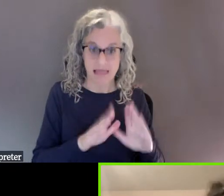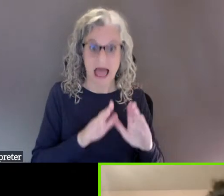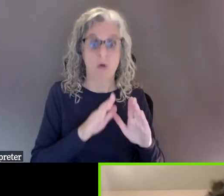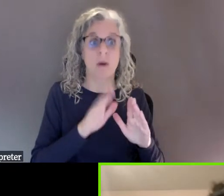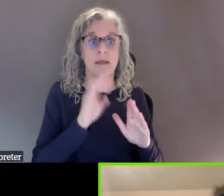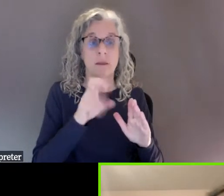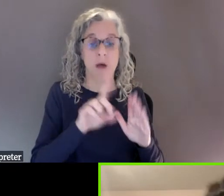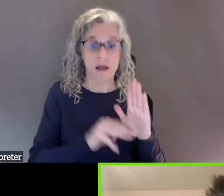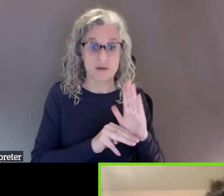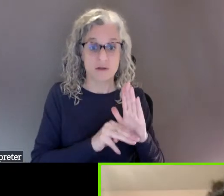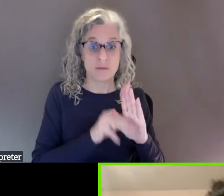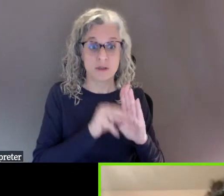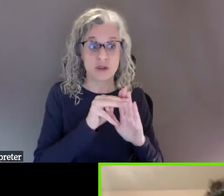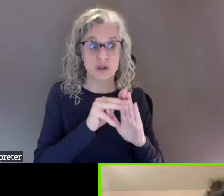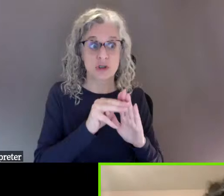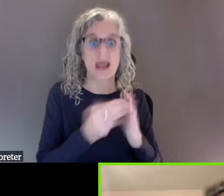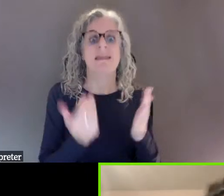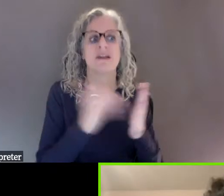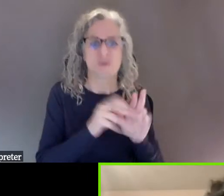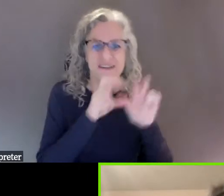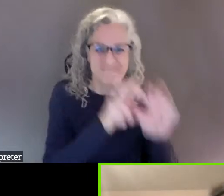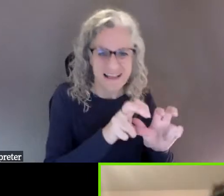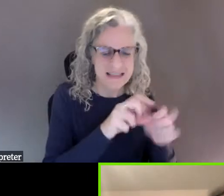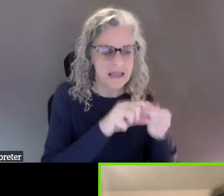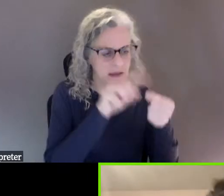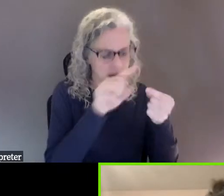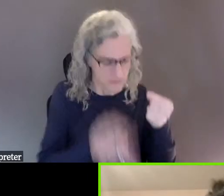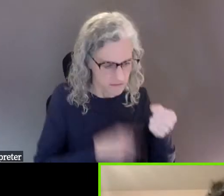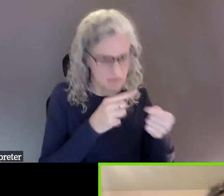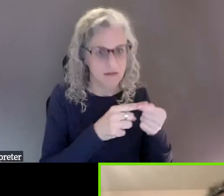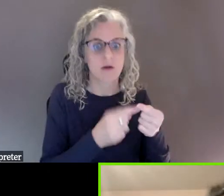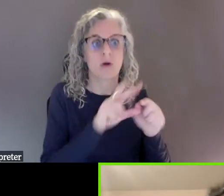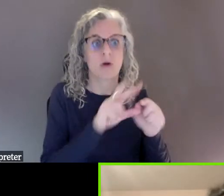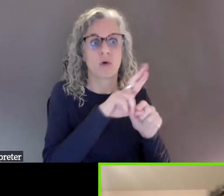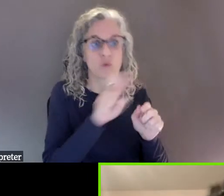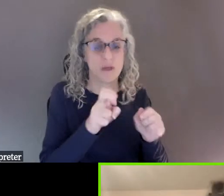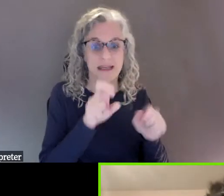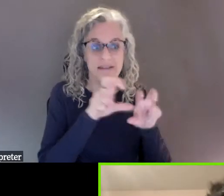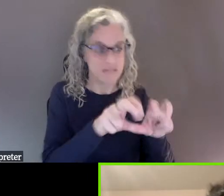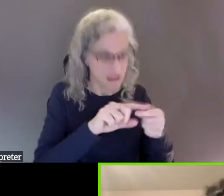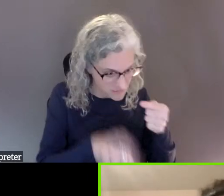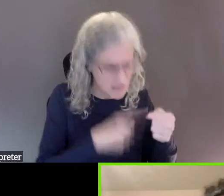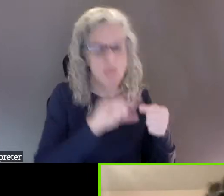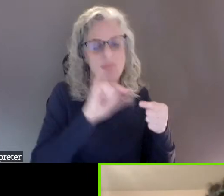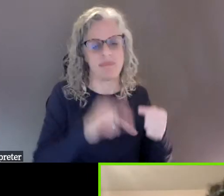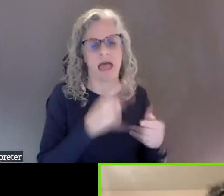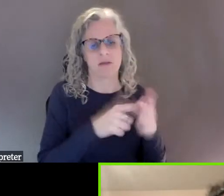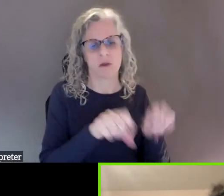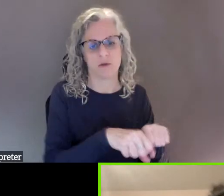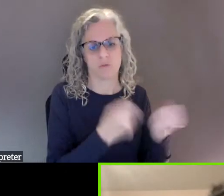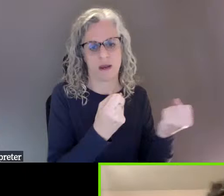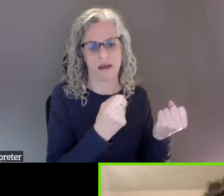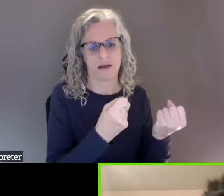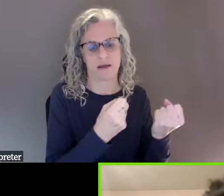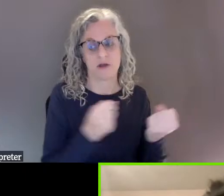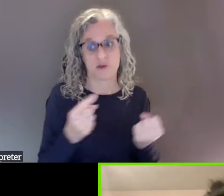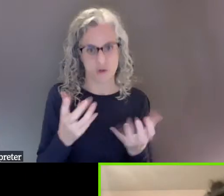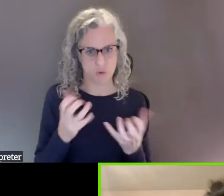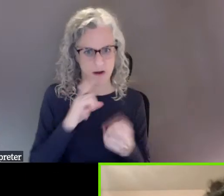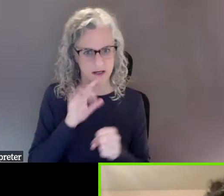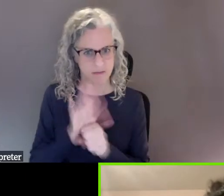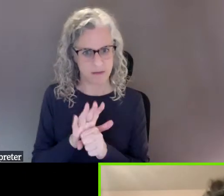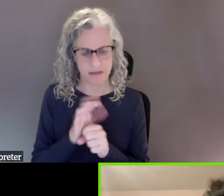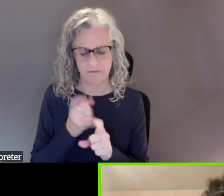then reinvesting, then letting the bond come to maturity and reinvesting doesn't continue. So you want a commitment when you're organizing from whatever group